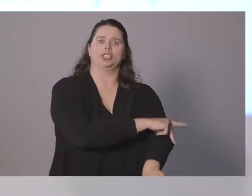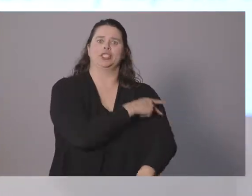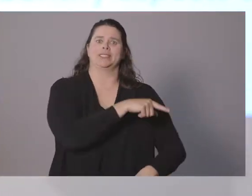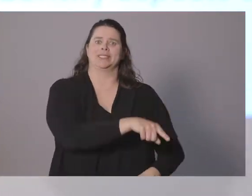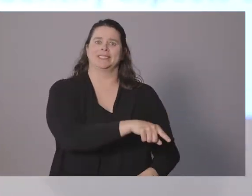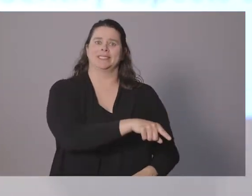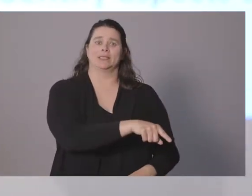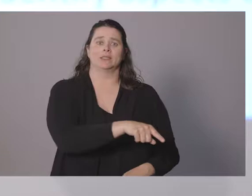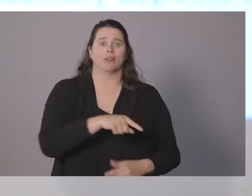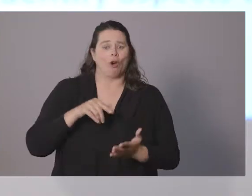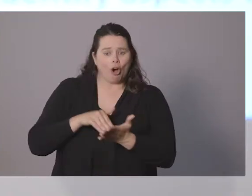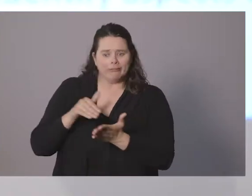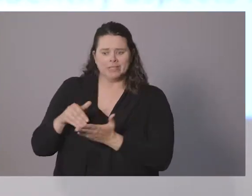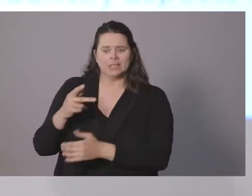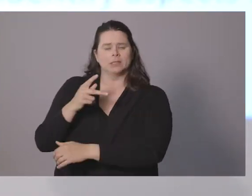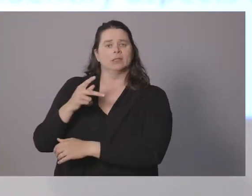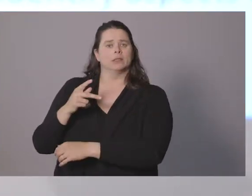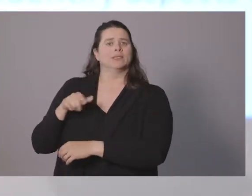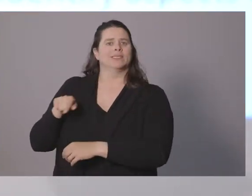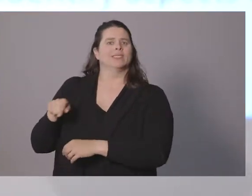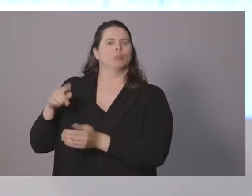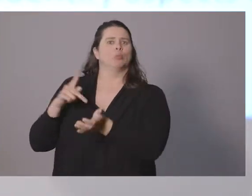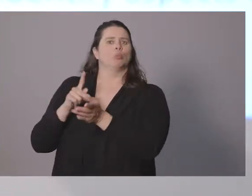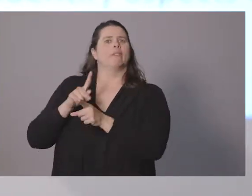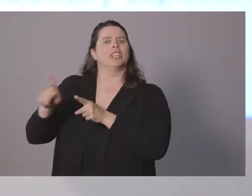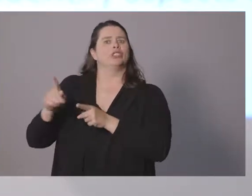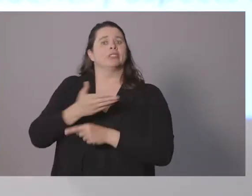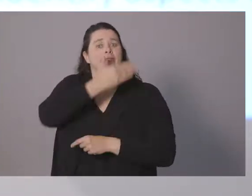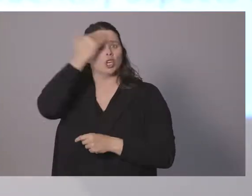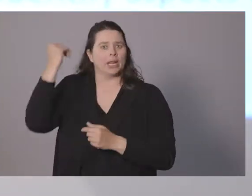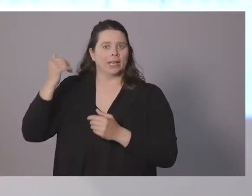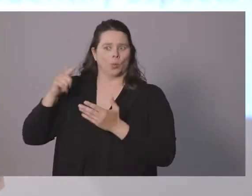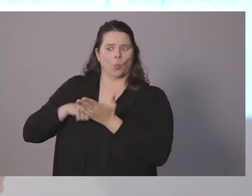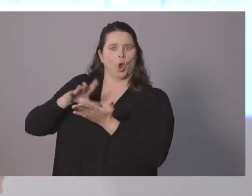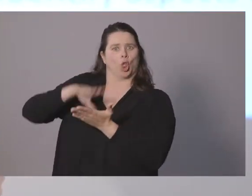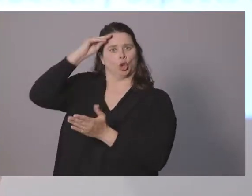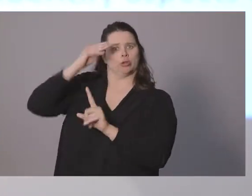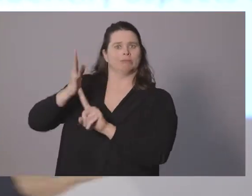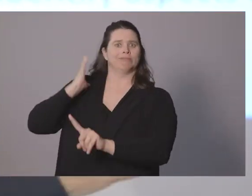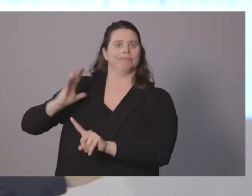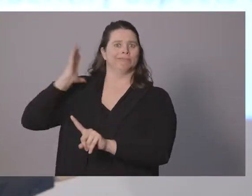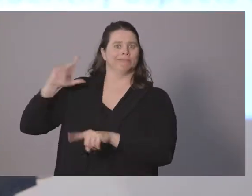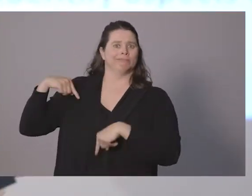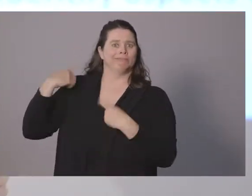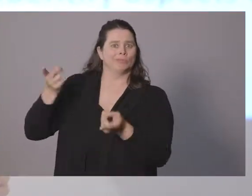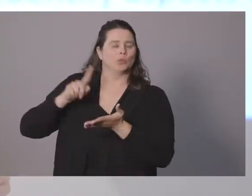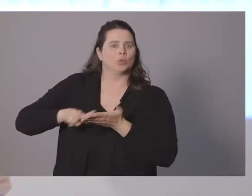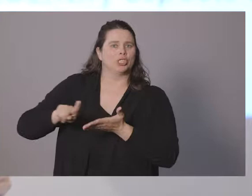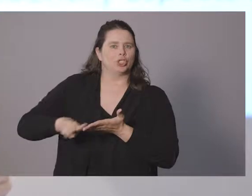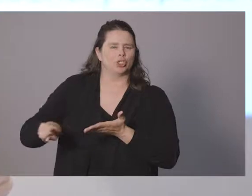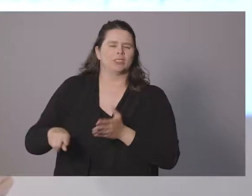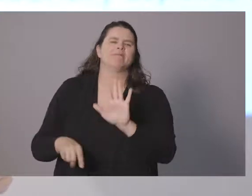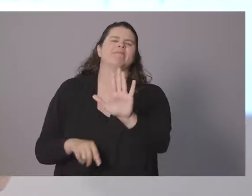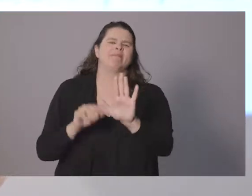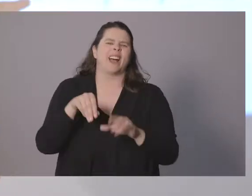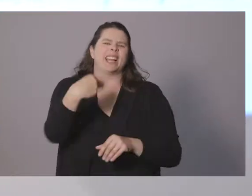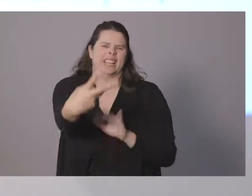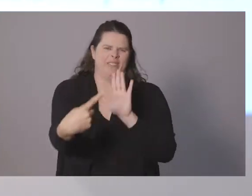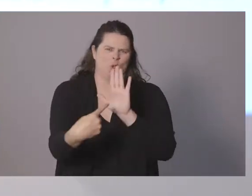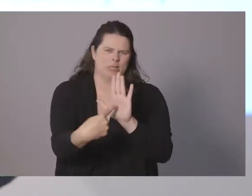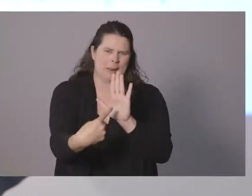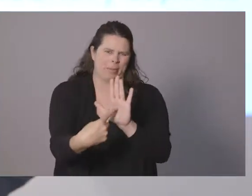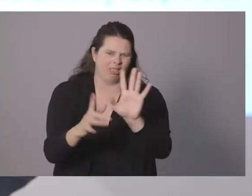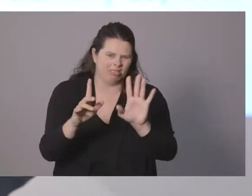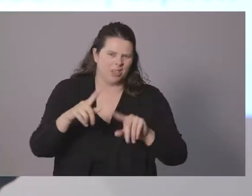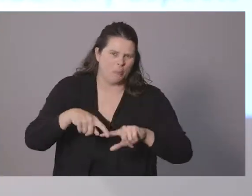So just to pause there, what they're referring to is that there was a lot of research done in the era of